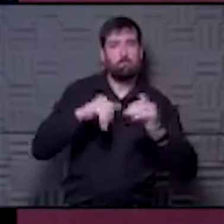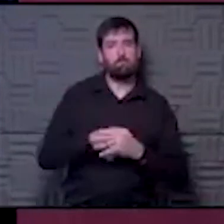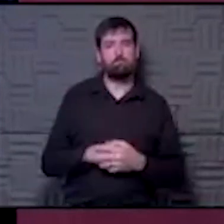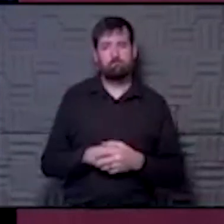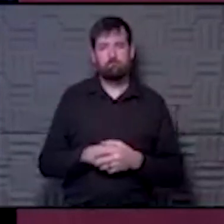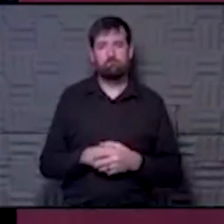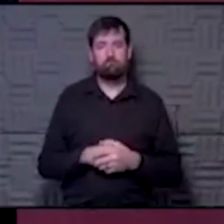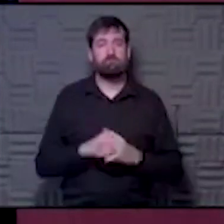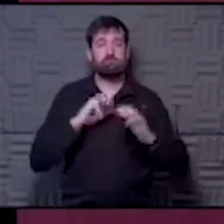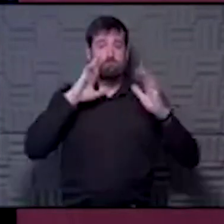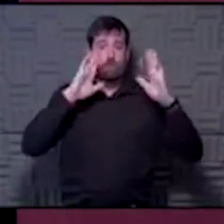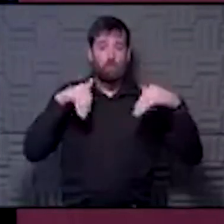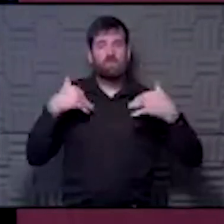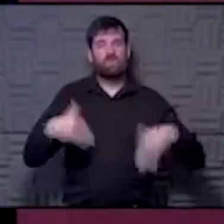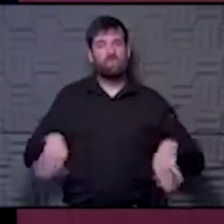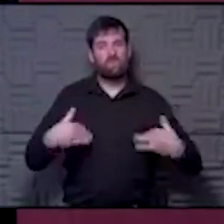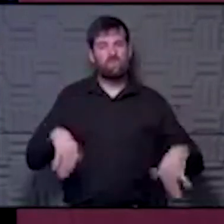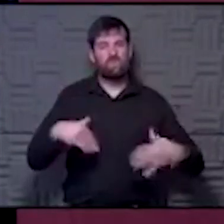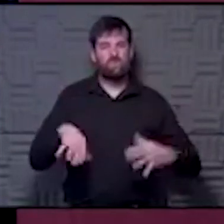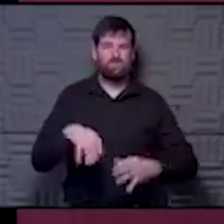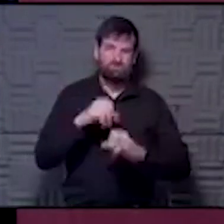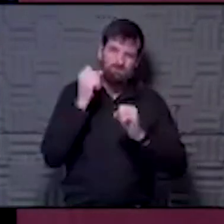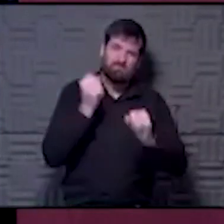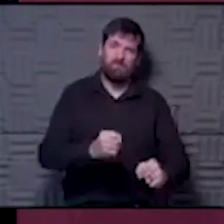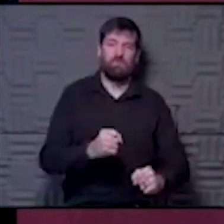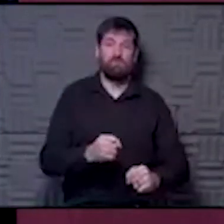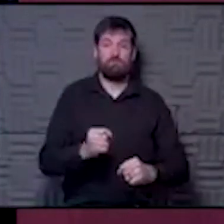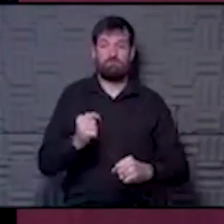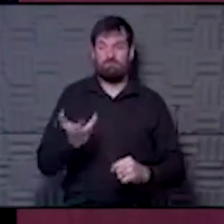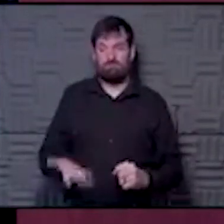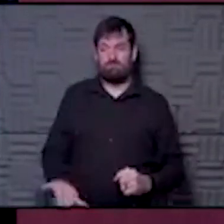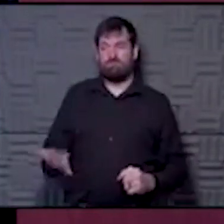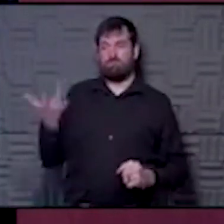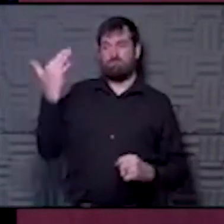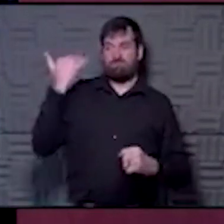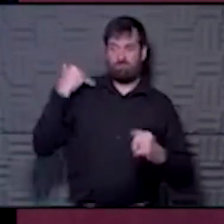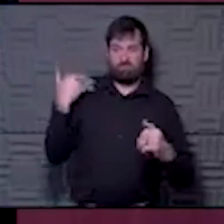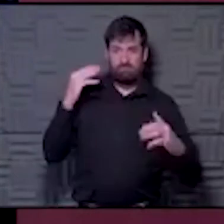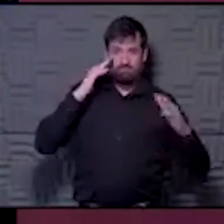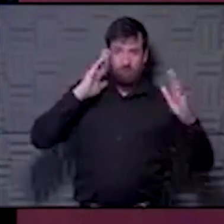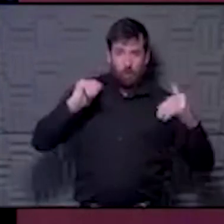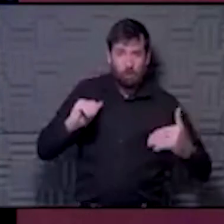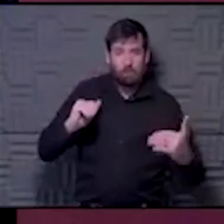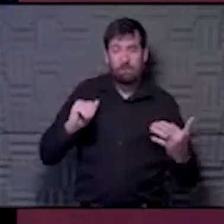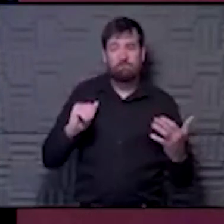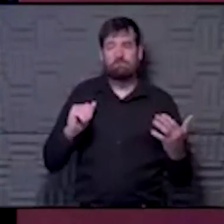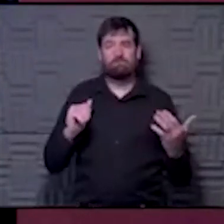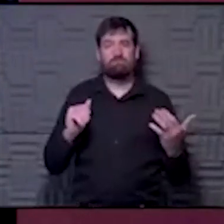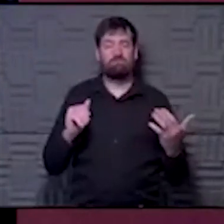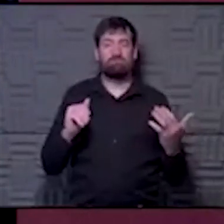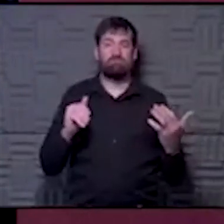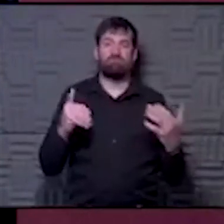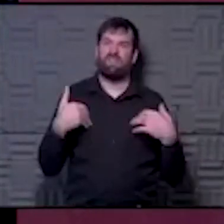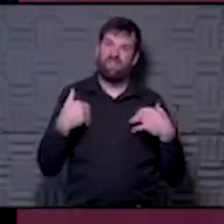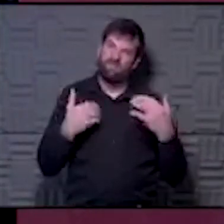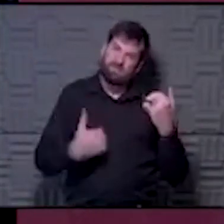hope is a powerful thing. And early on in this crisis, hope was what we had the most